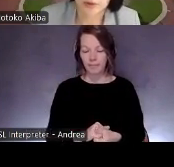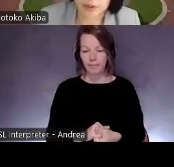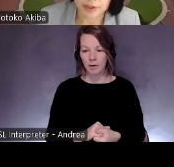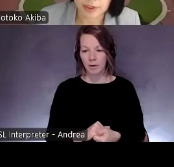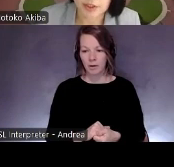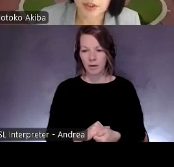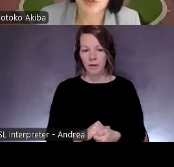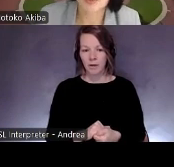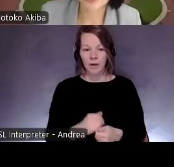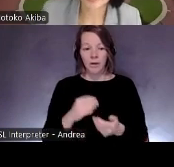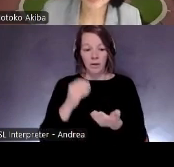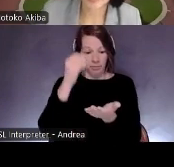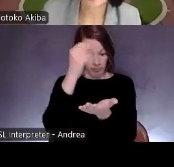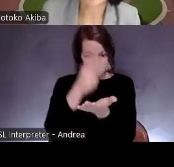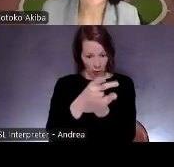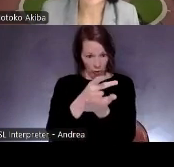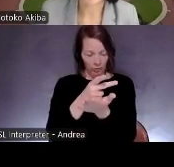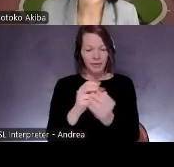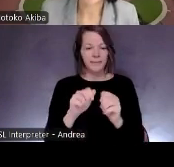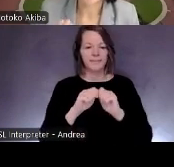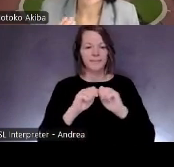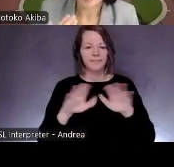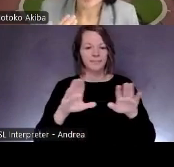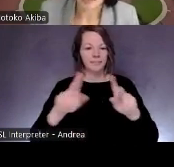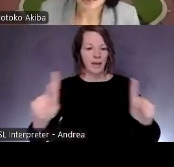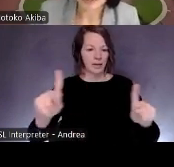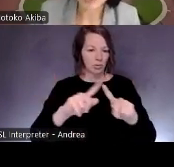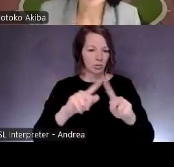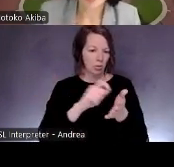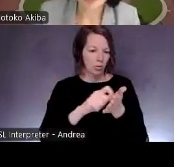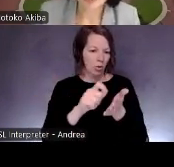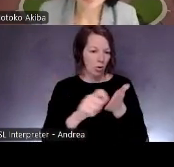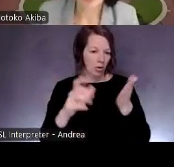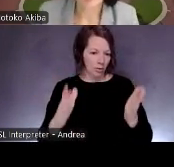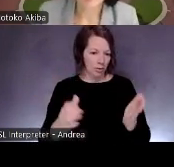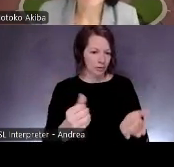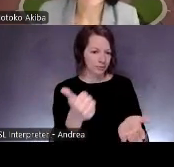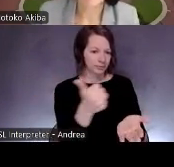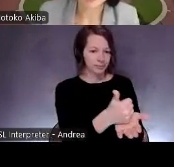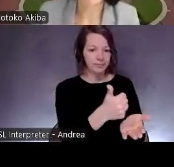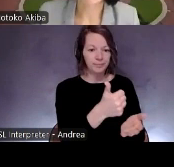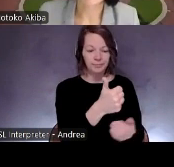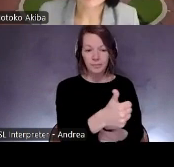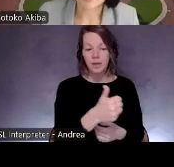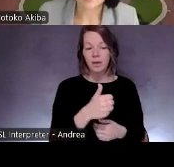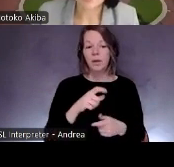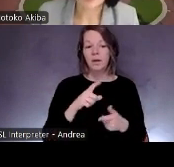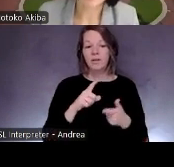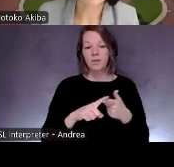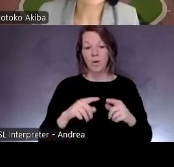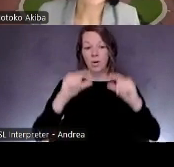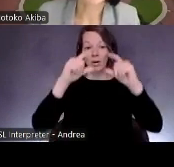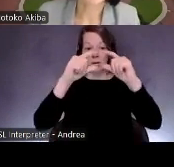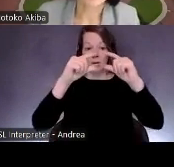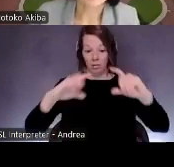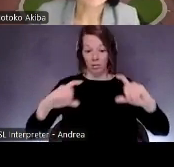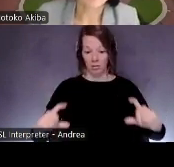the authors. So you can see that this each manuscript goes through the multiple levels